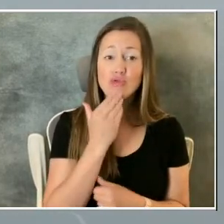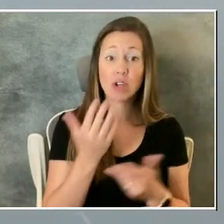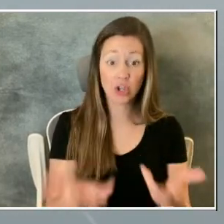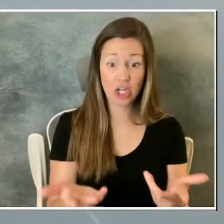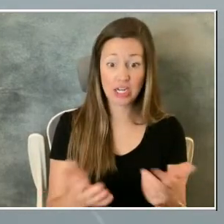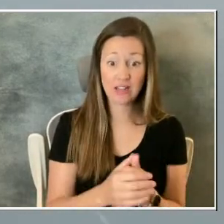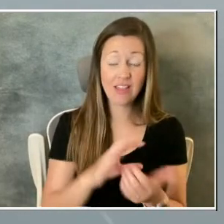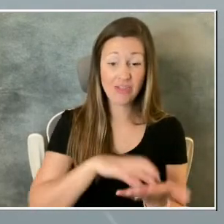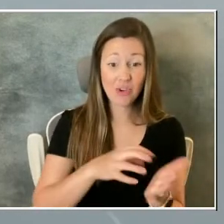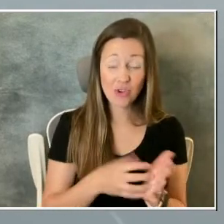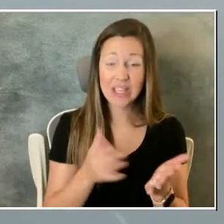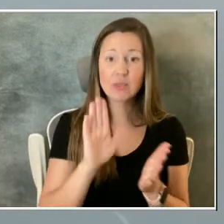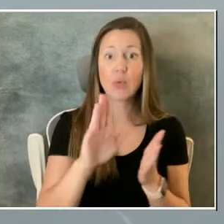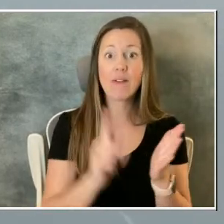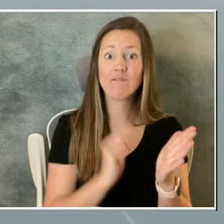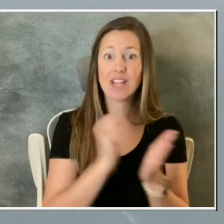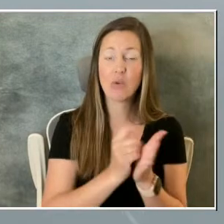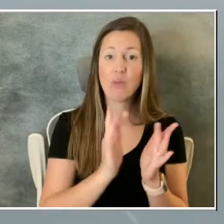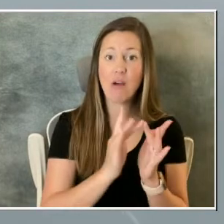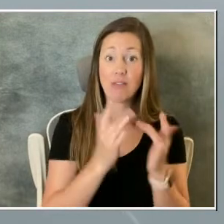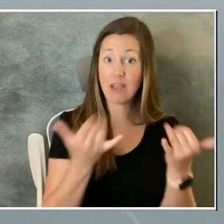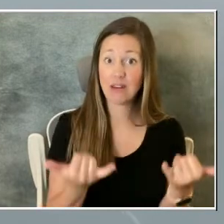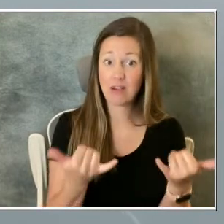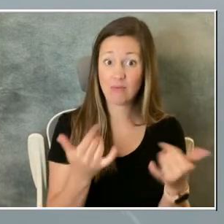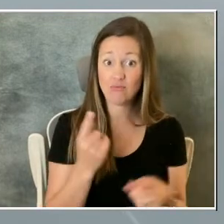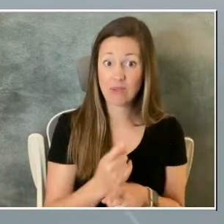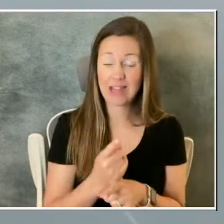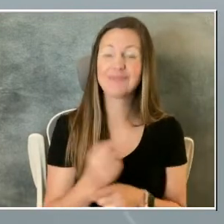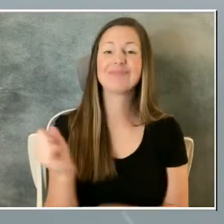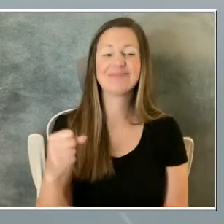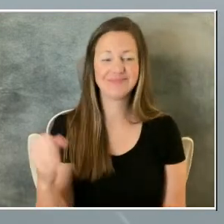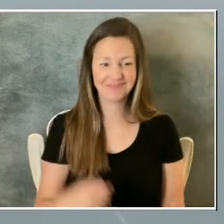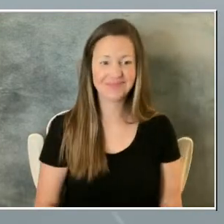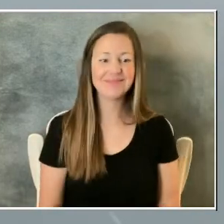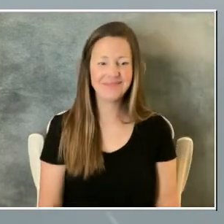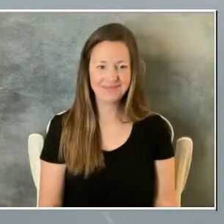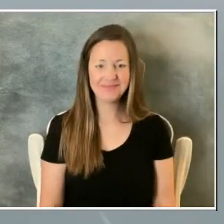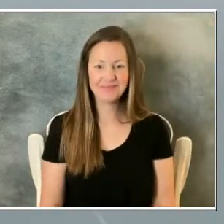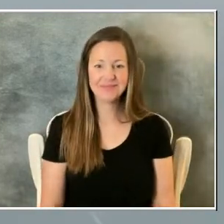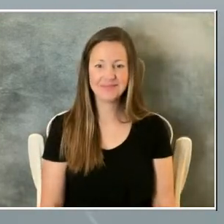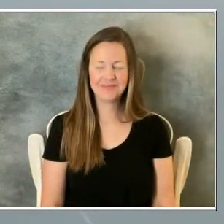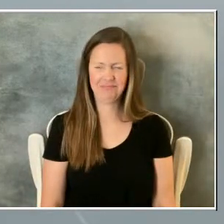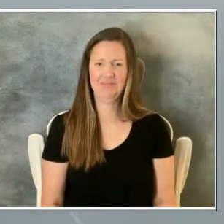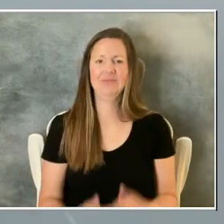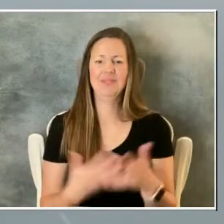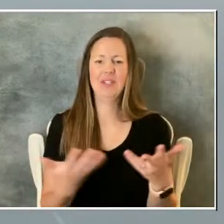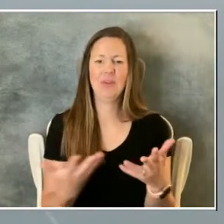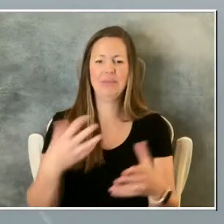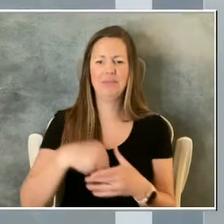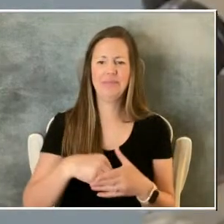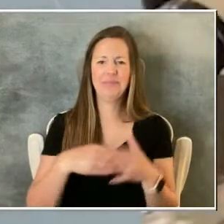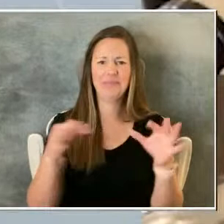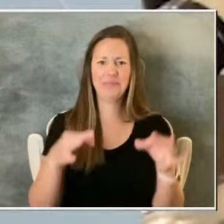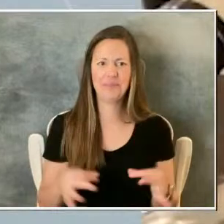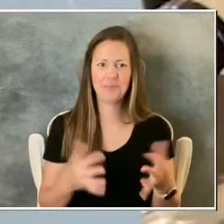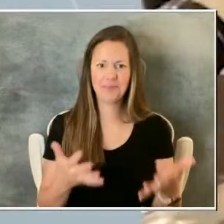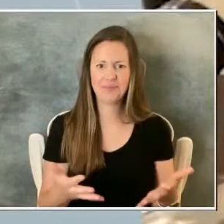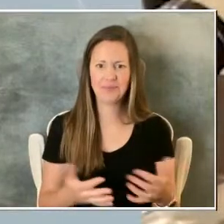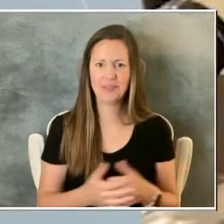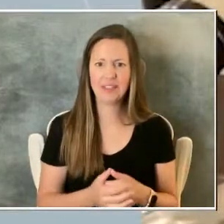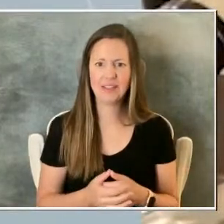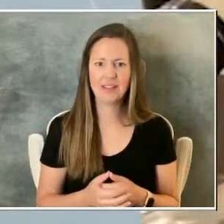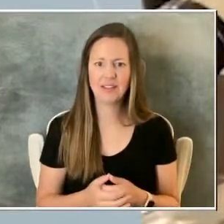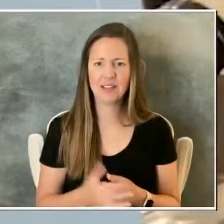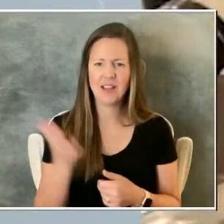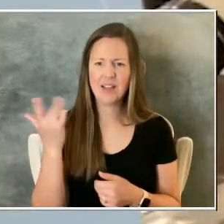is online right now, correct? Yes. Okay, so tell us a little bit, let's look at the ingredients and just walk us through this and why these ingredients matter.